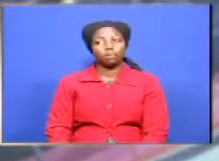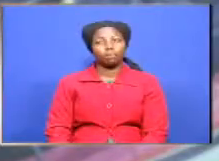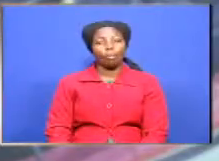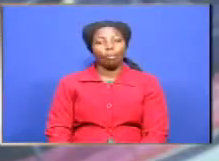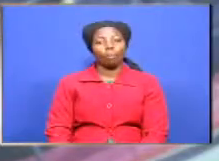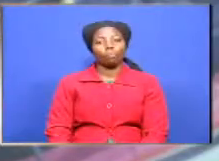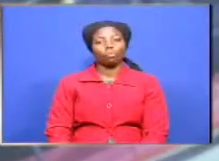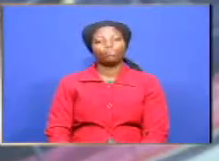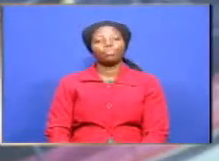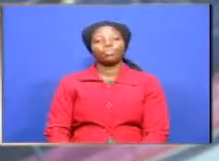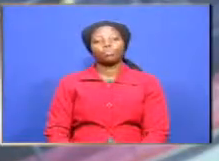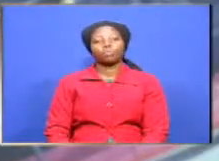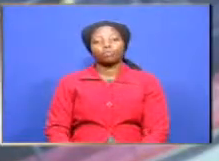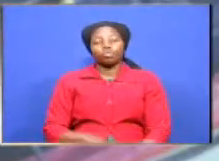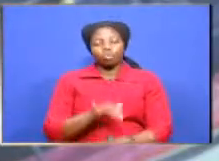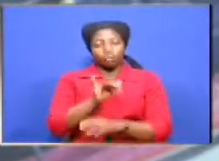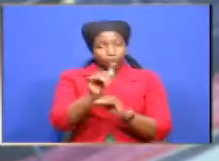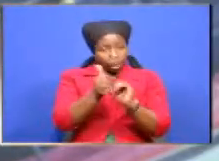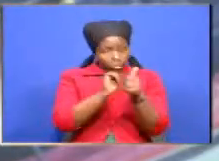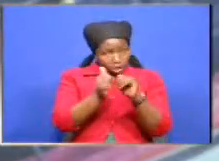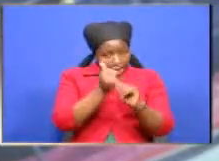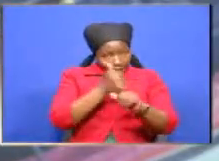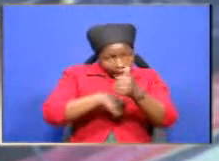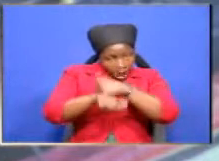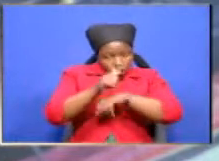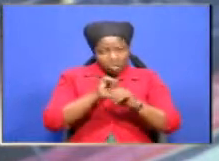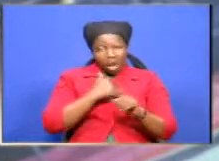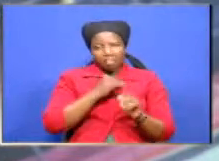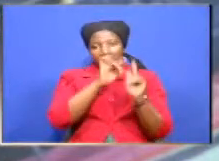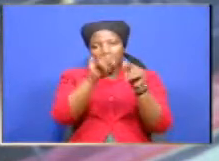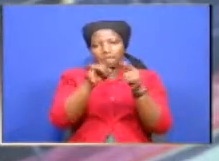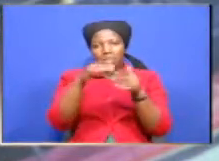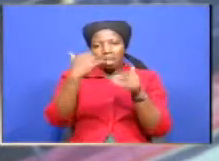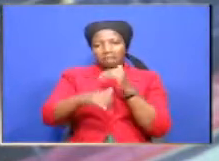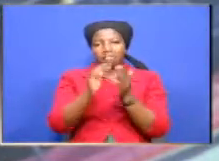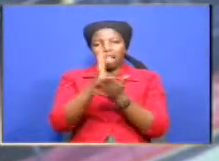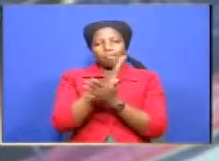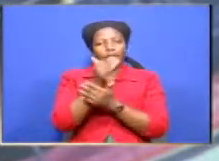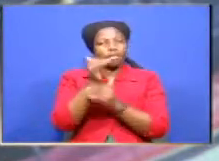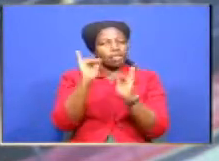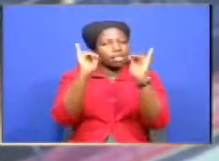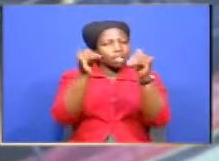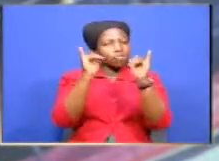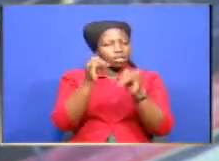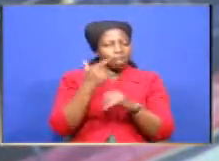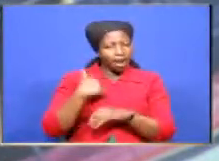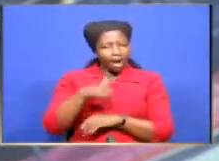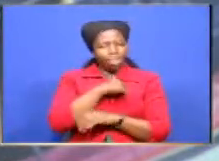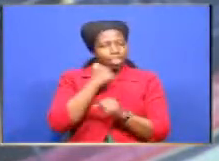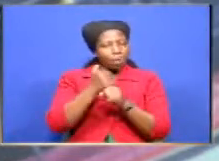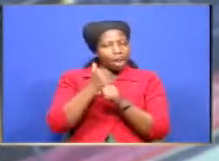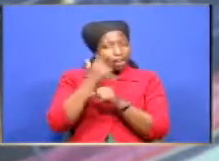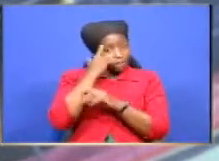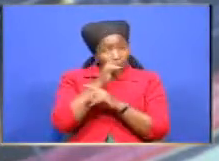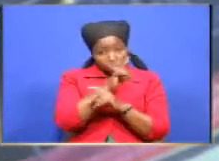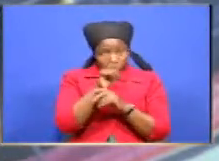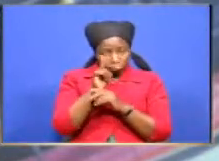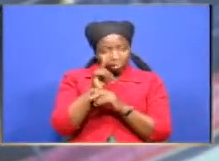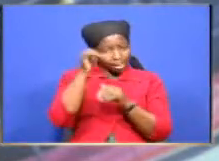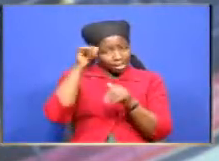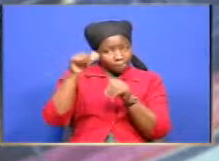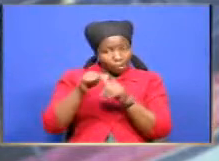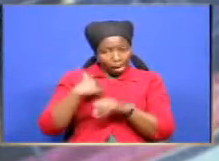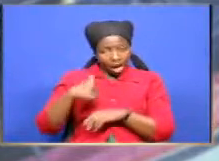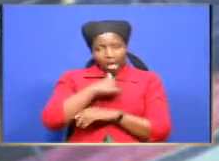And on that sporting note, we've come to the end of some of the news that we have been working on for you. But remember, we still got